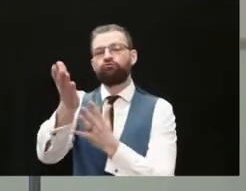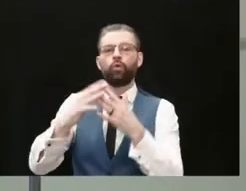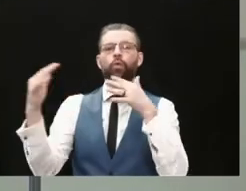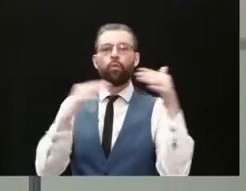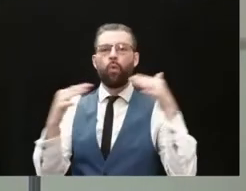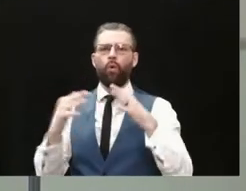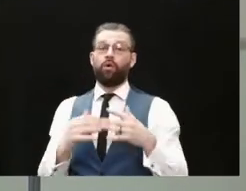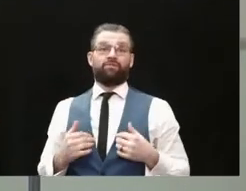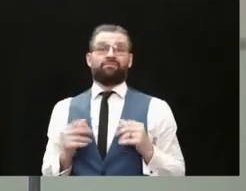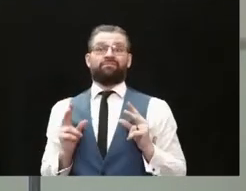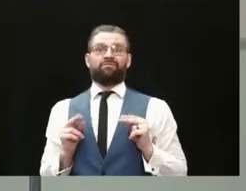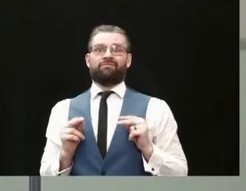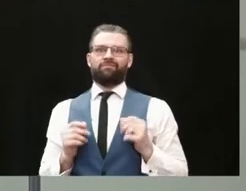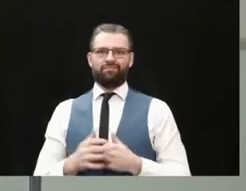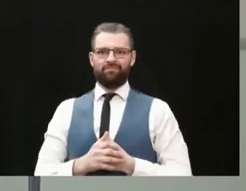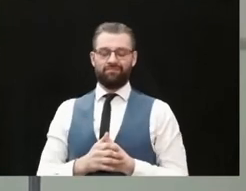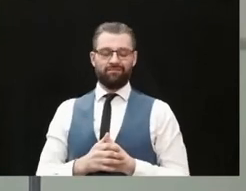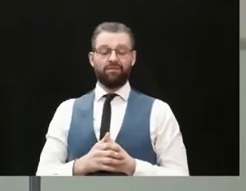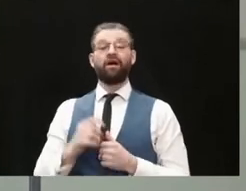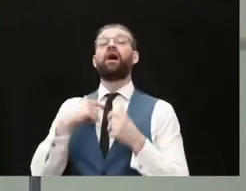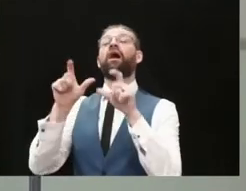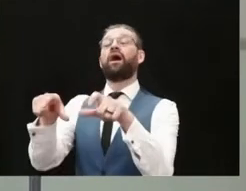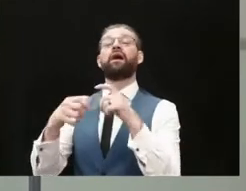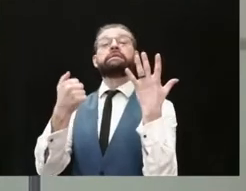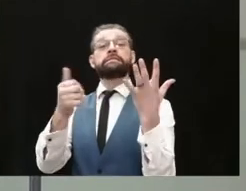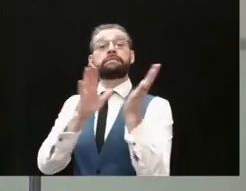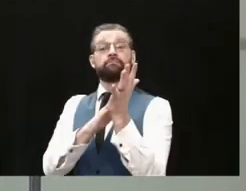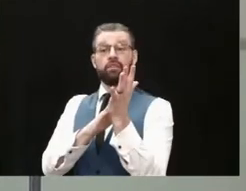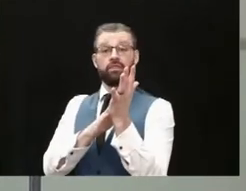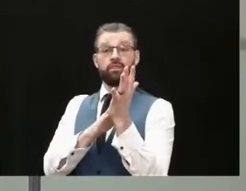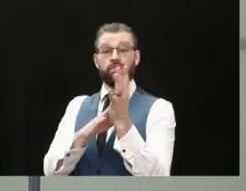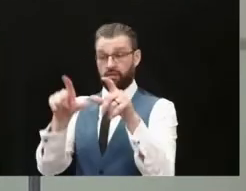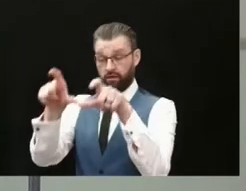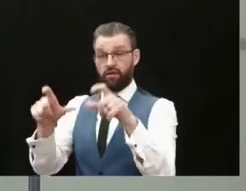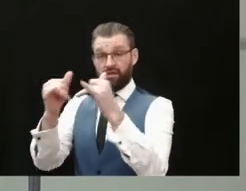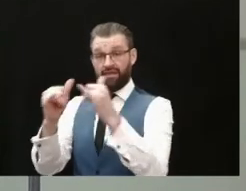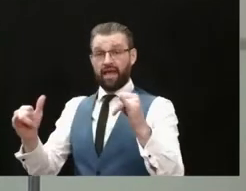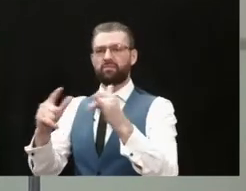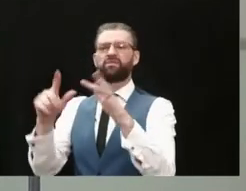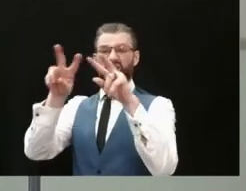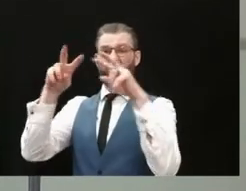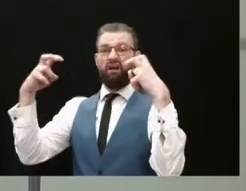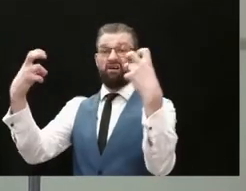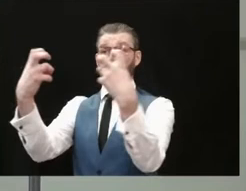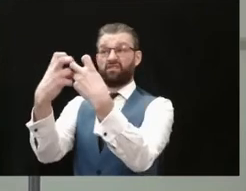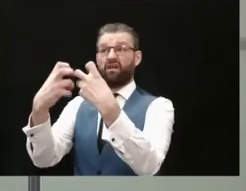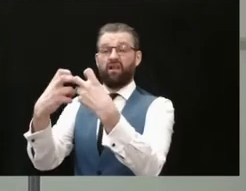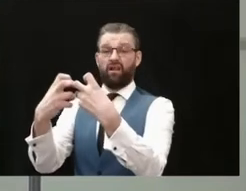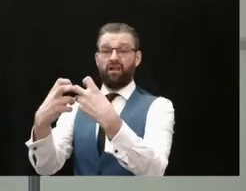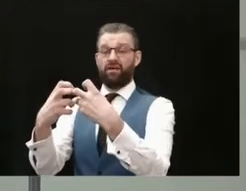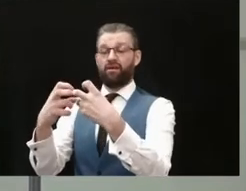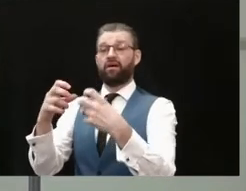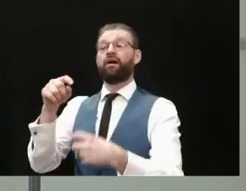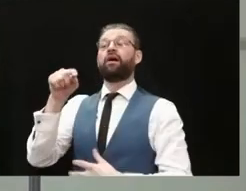course didn't happen. After 6 months in this back camp, it was called Bernefeld, a castle it was, that had been requisitioned. We